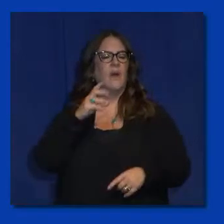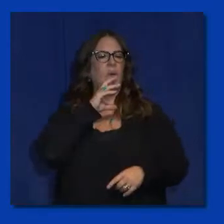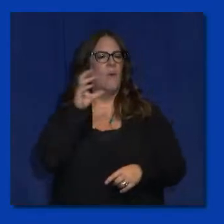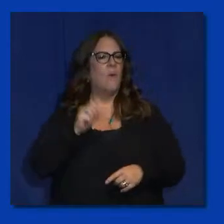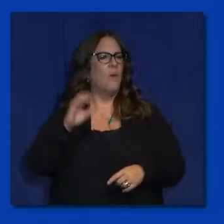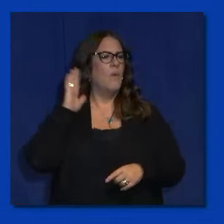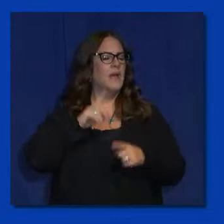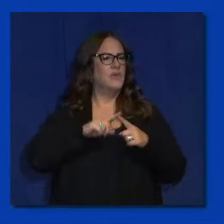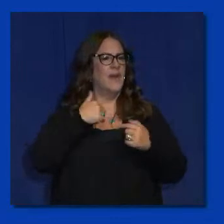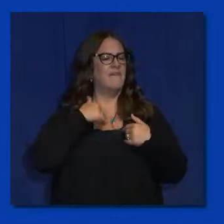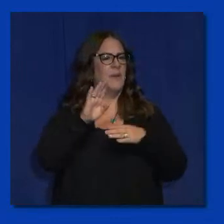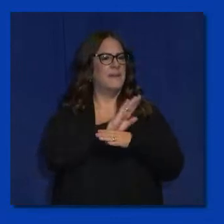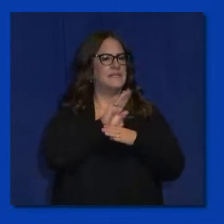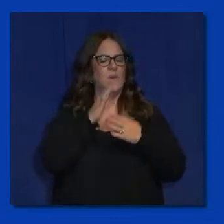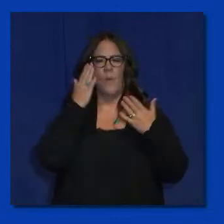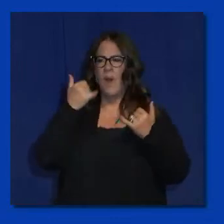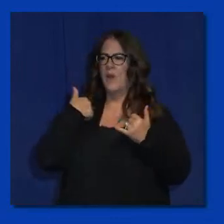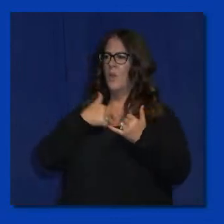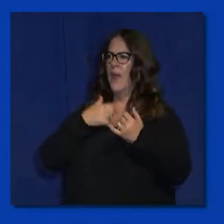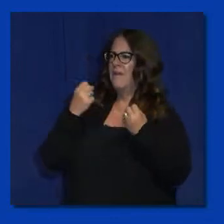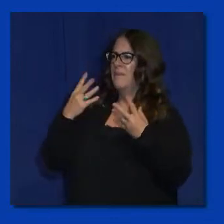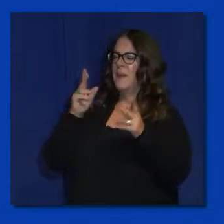mean, why do we have a housing crisis?